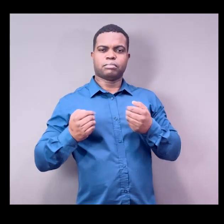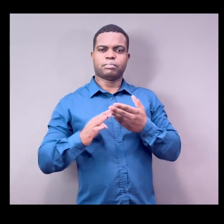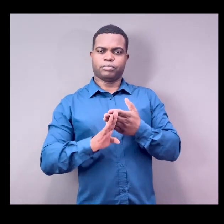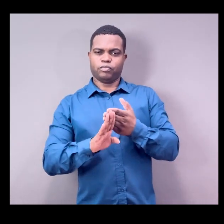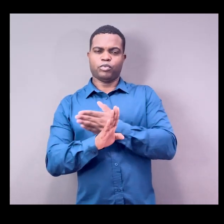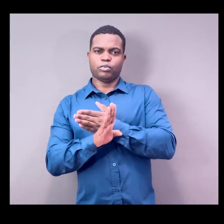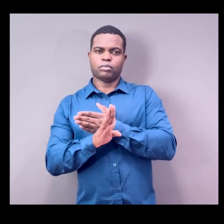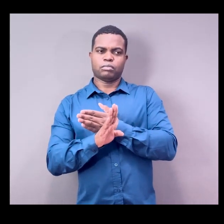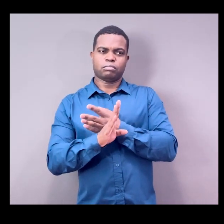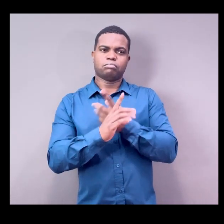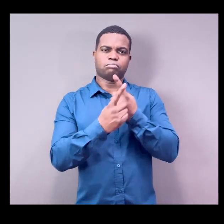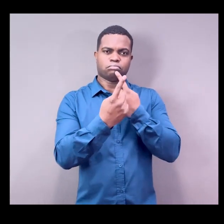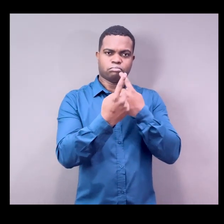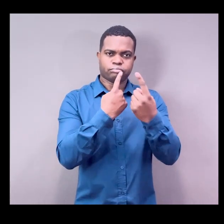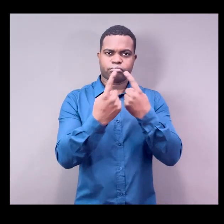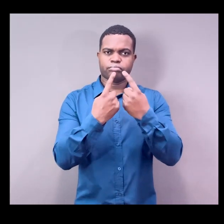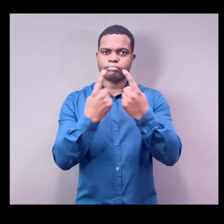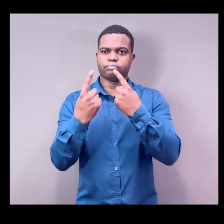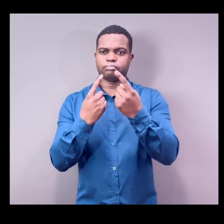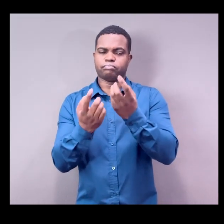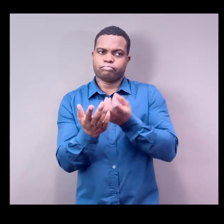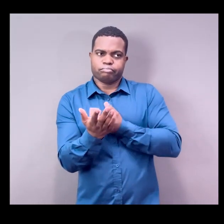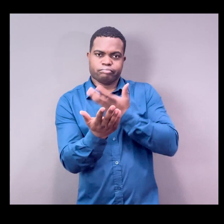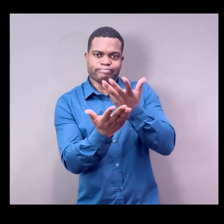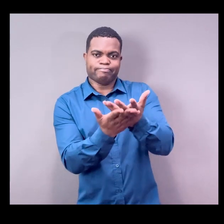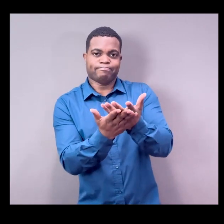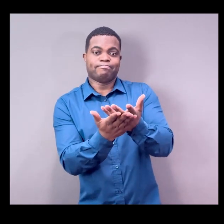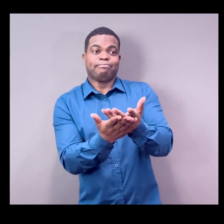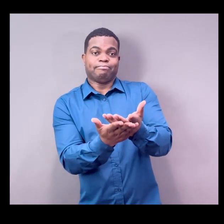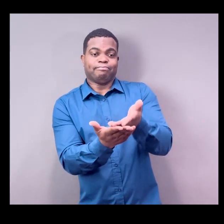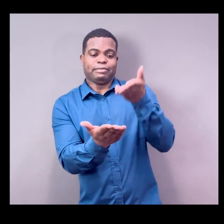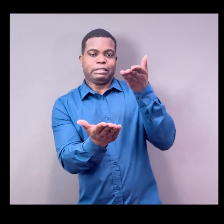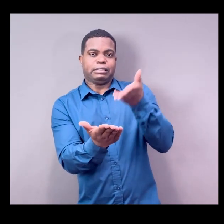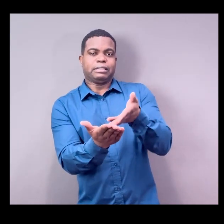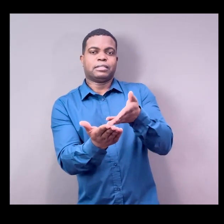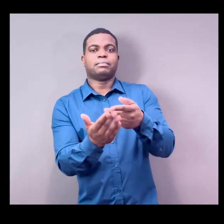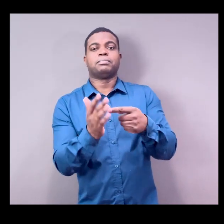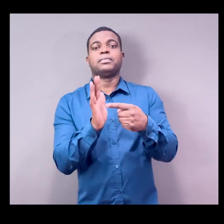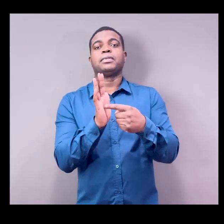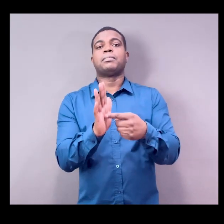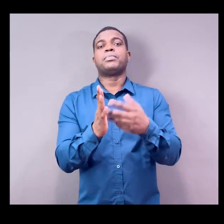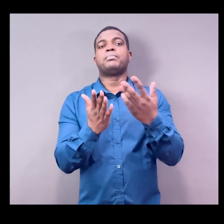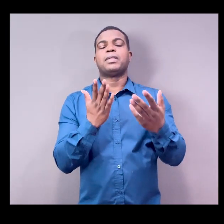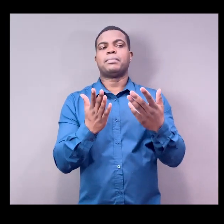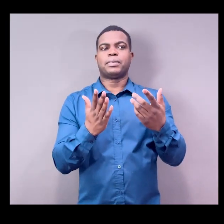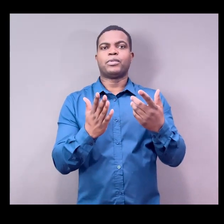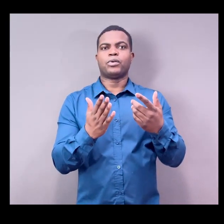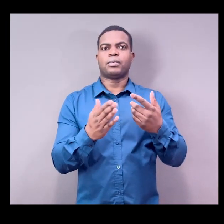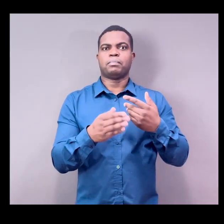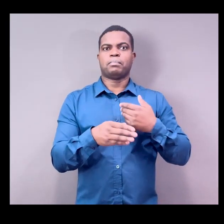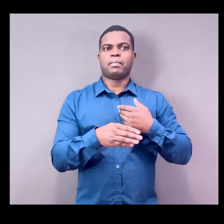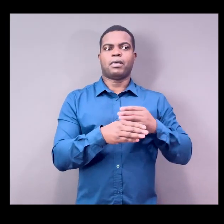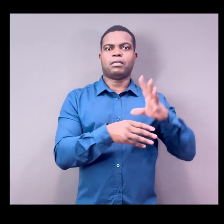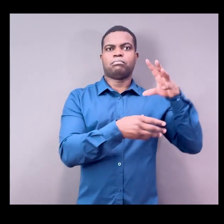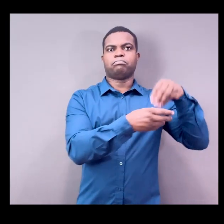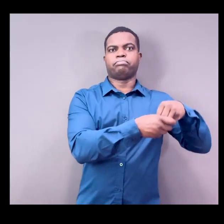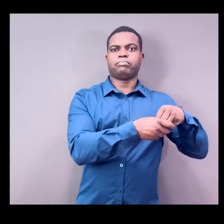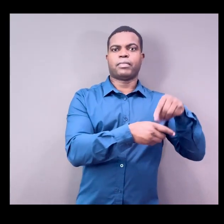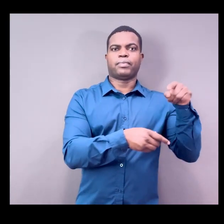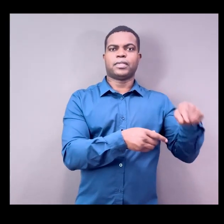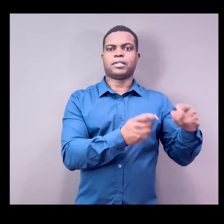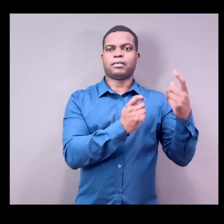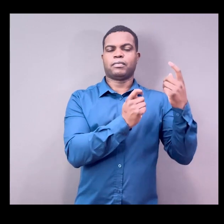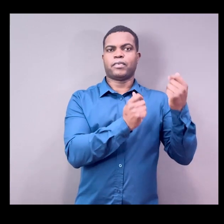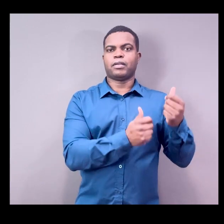voicing out, they are speaking up, and this could include financial